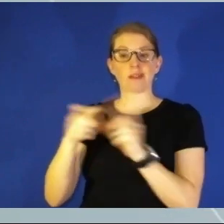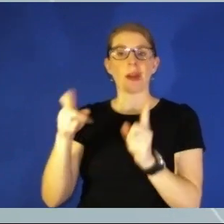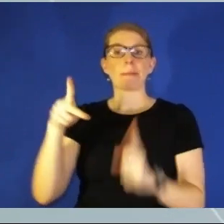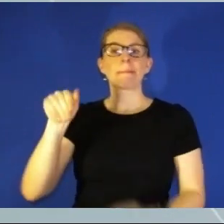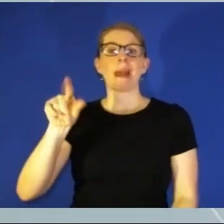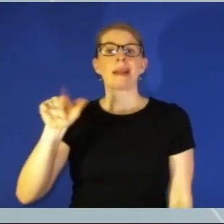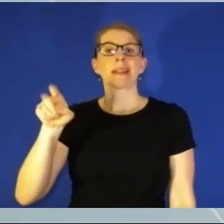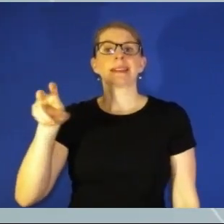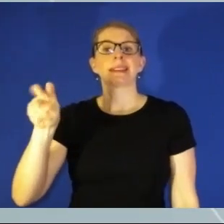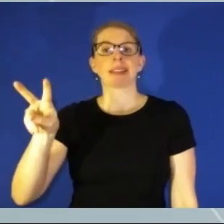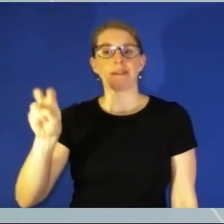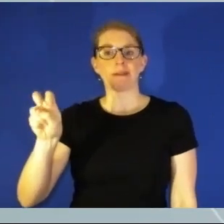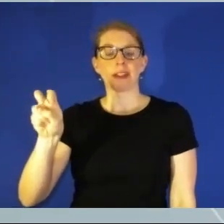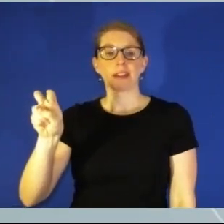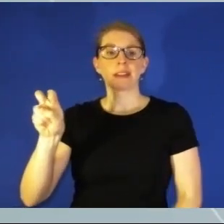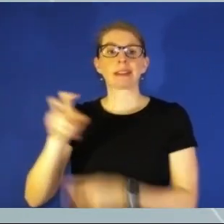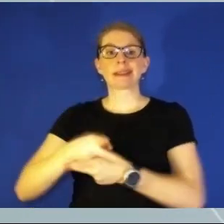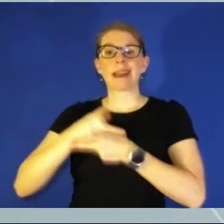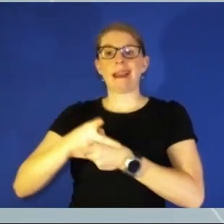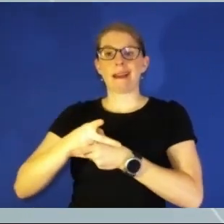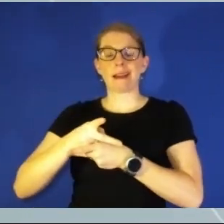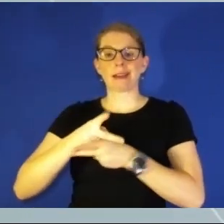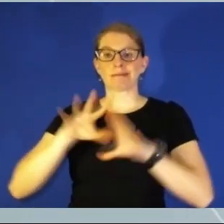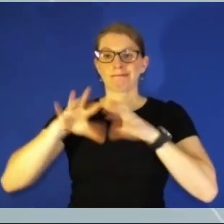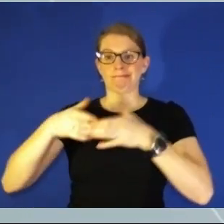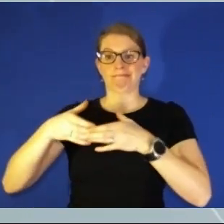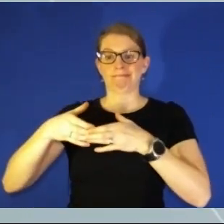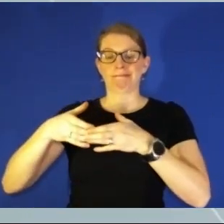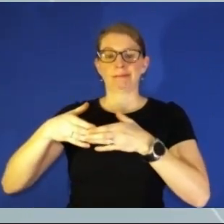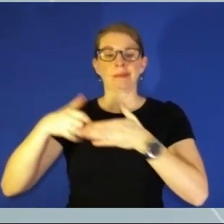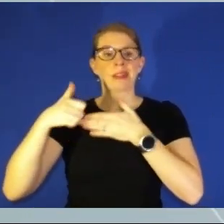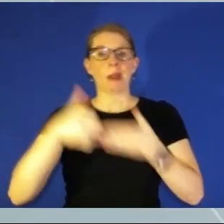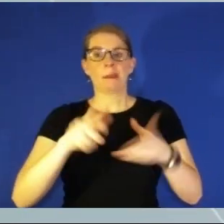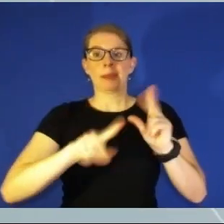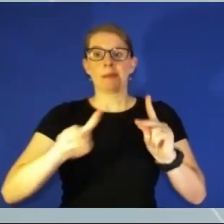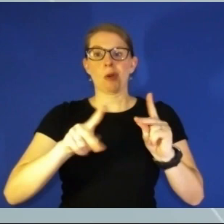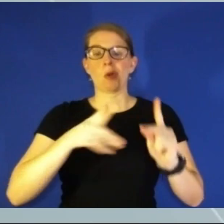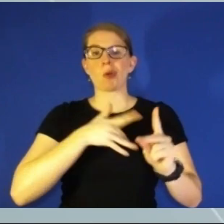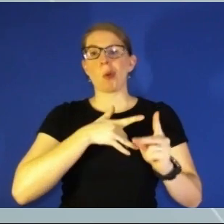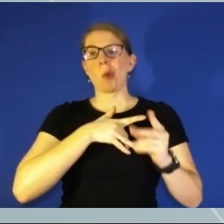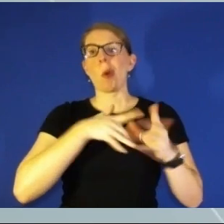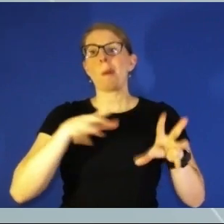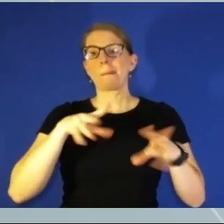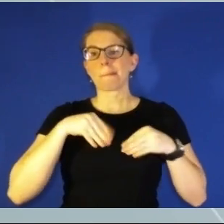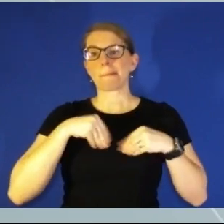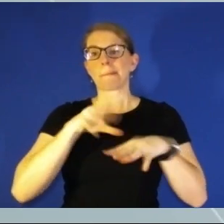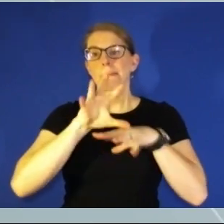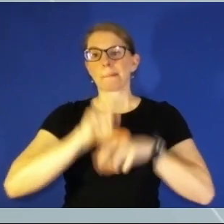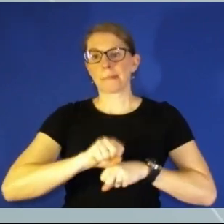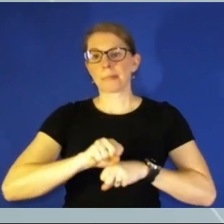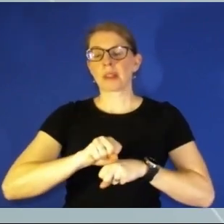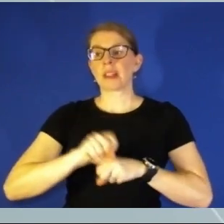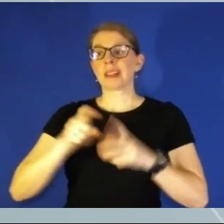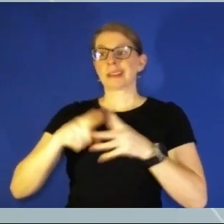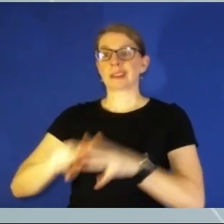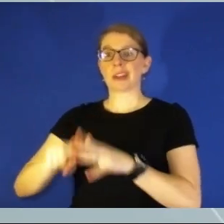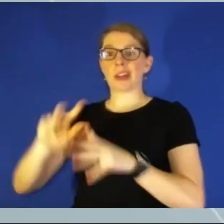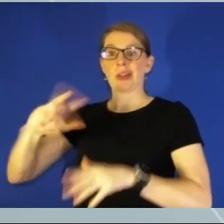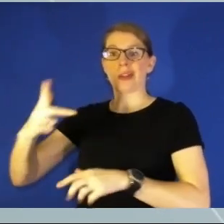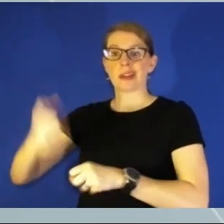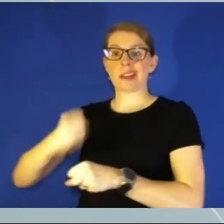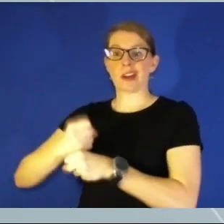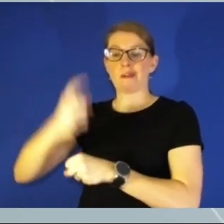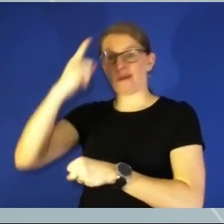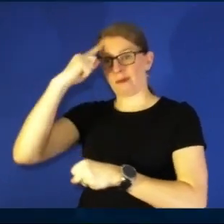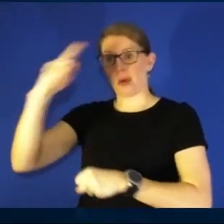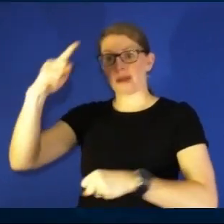explain how they help people cope, the treatments being offered, and as we enter year 3 of the pandemic, things are